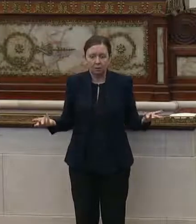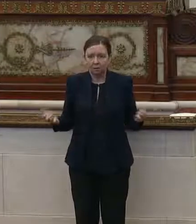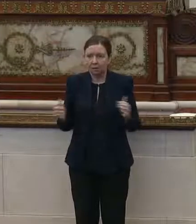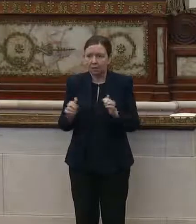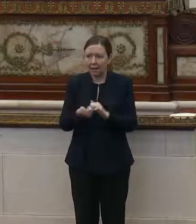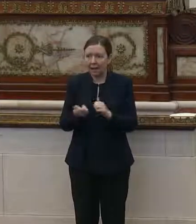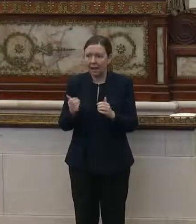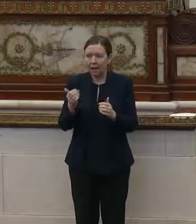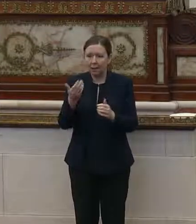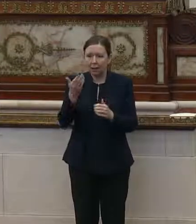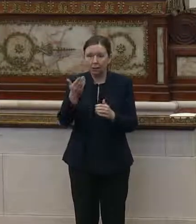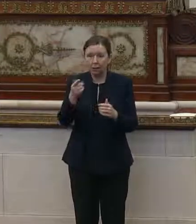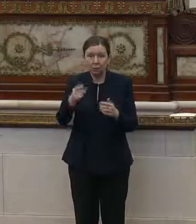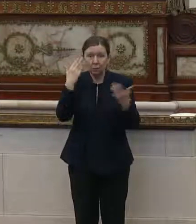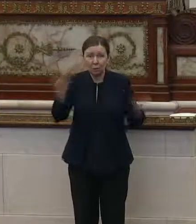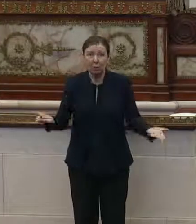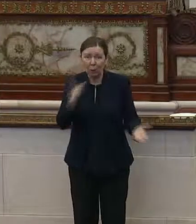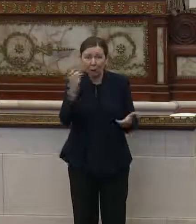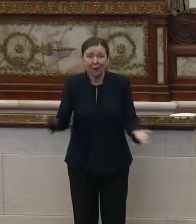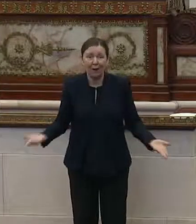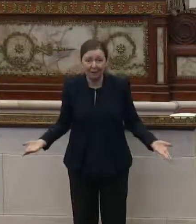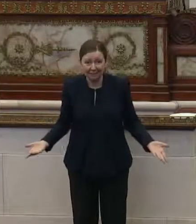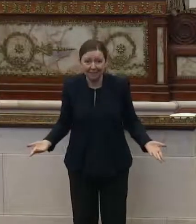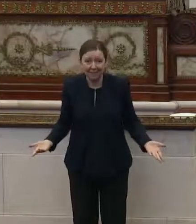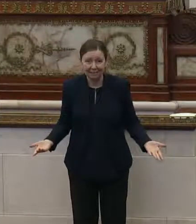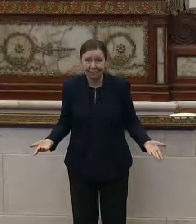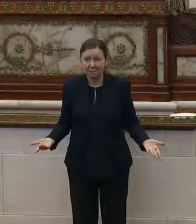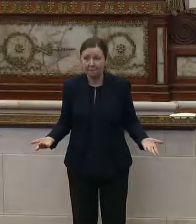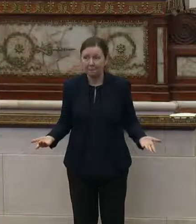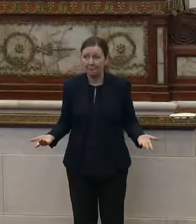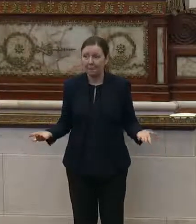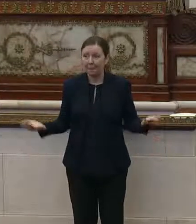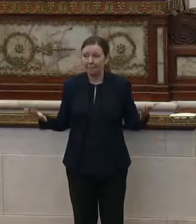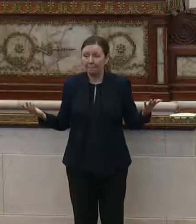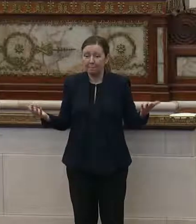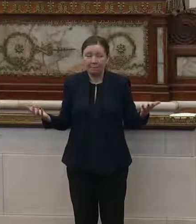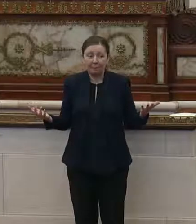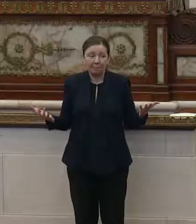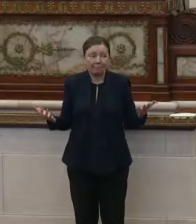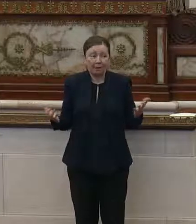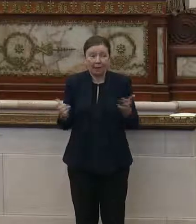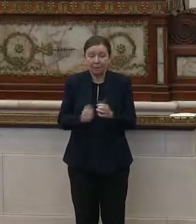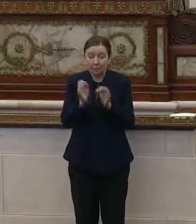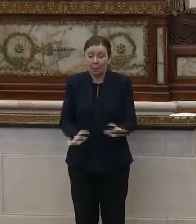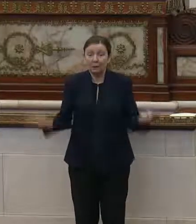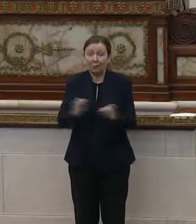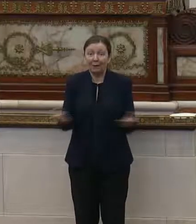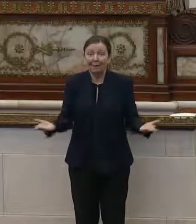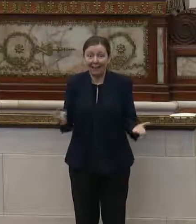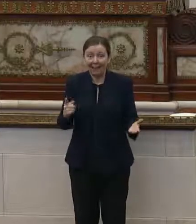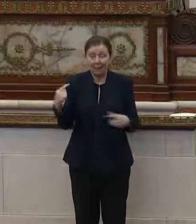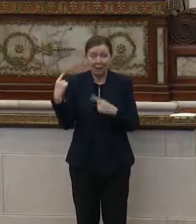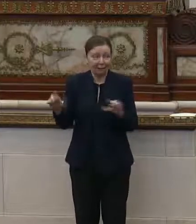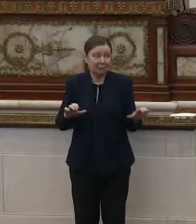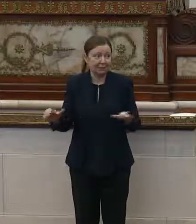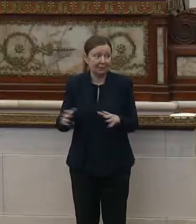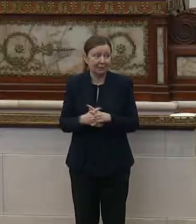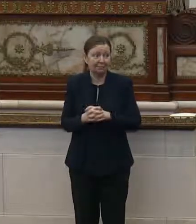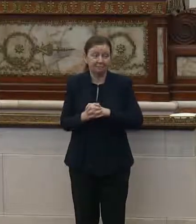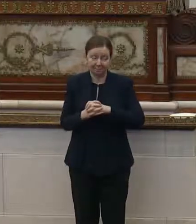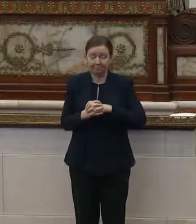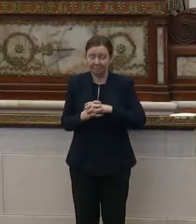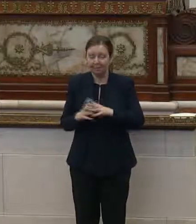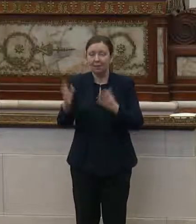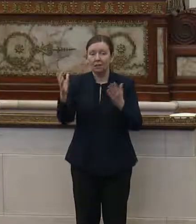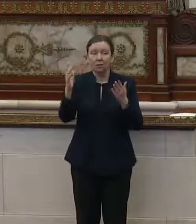how is it that you don't know who they are? It is the most critical thing you have been doing,